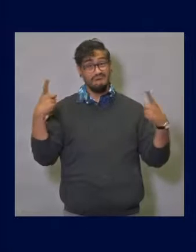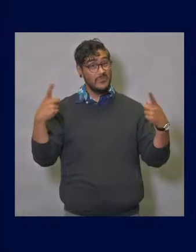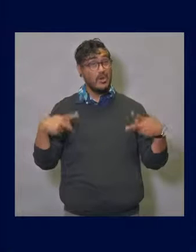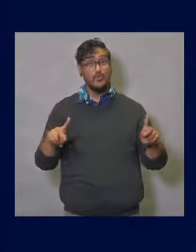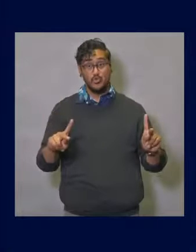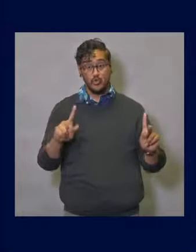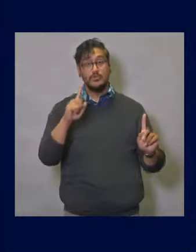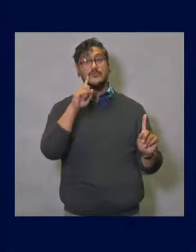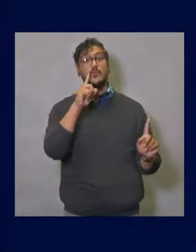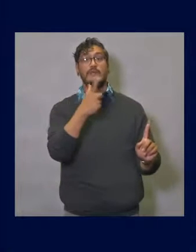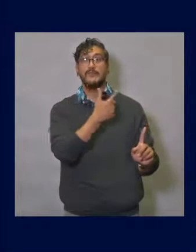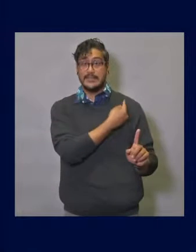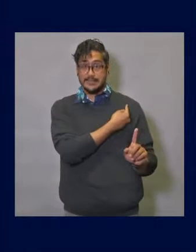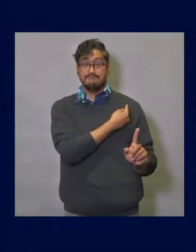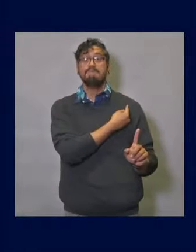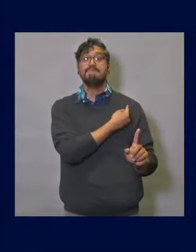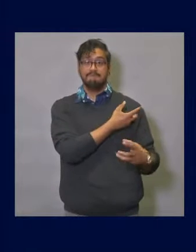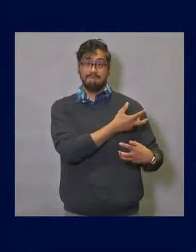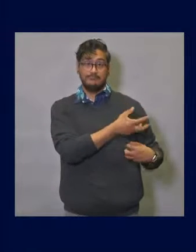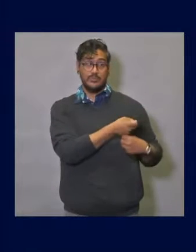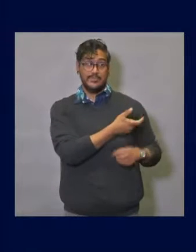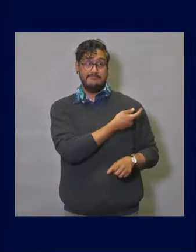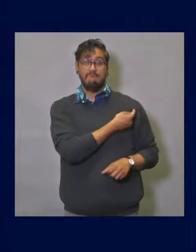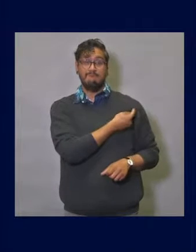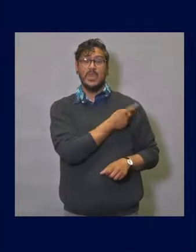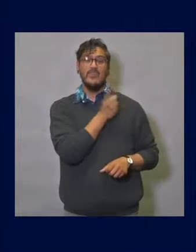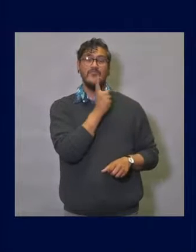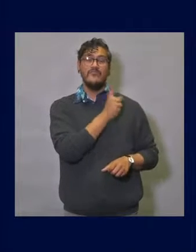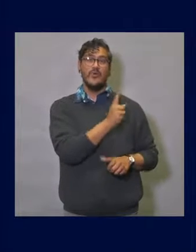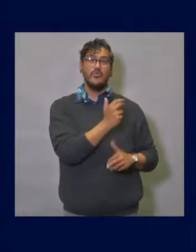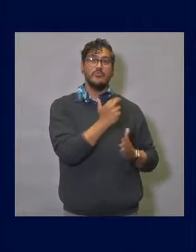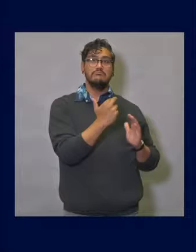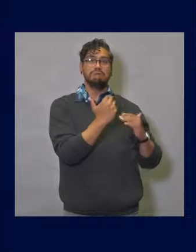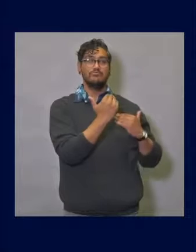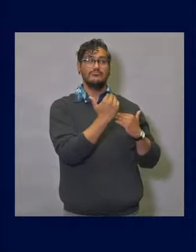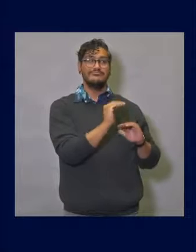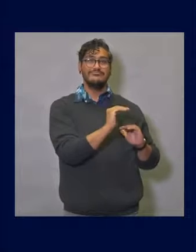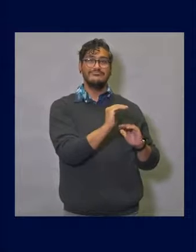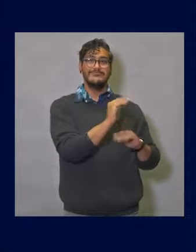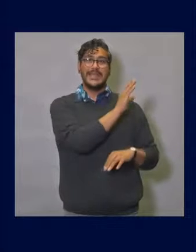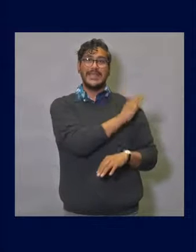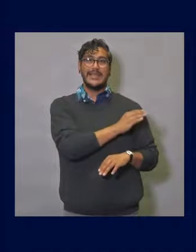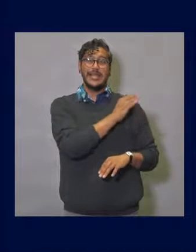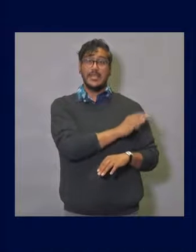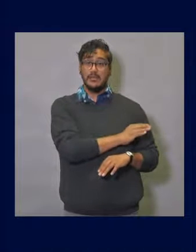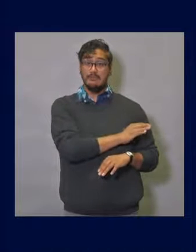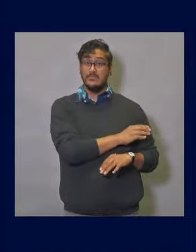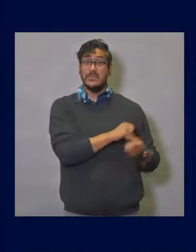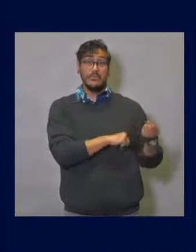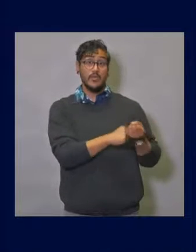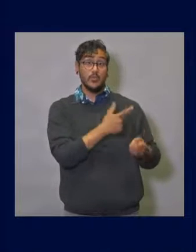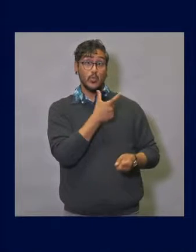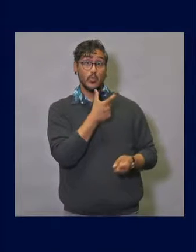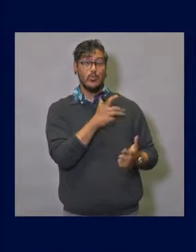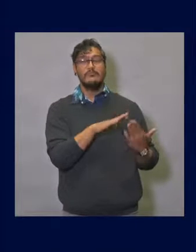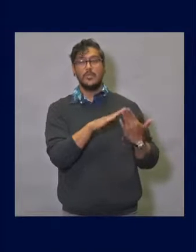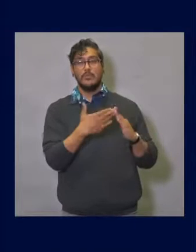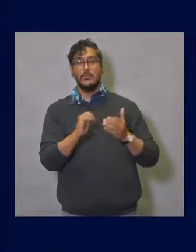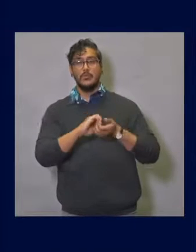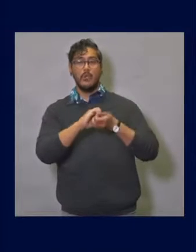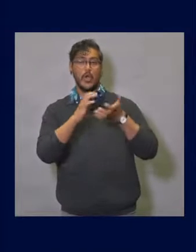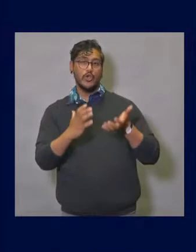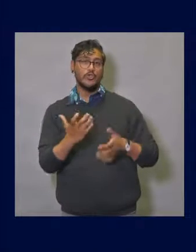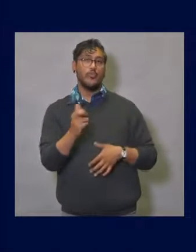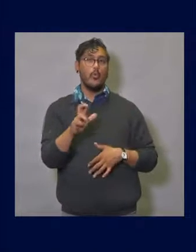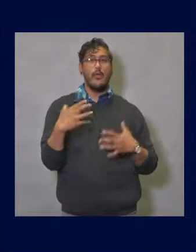opportunities for vaccination administration at restricted clinics that are sponsored by community partners, unions, or healthcare